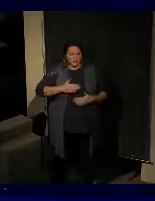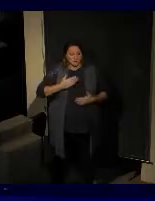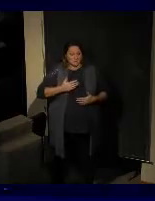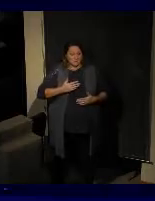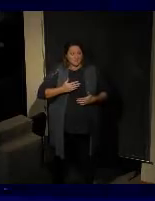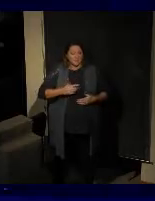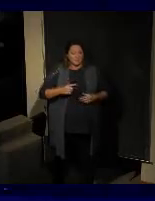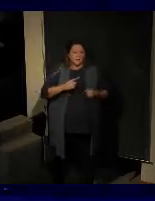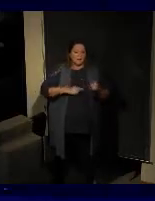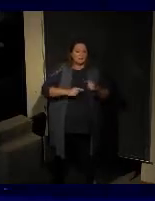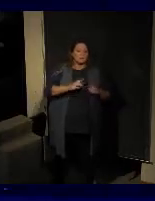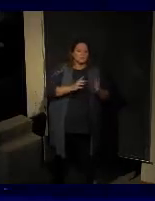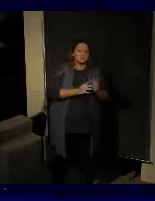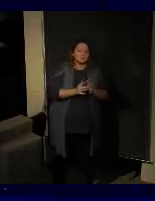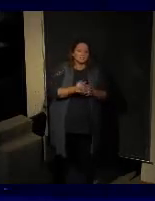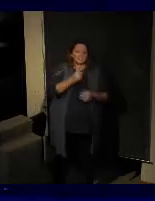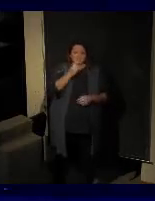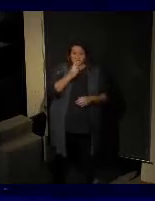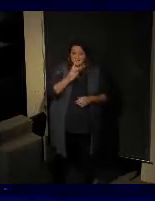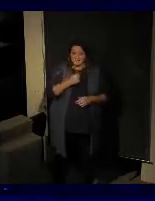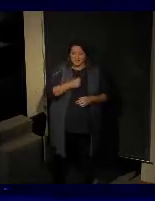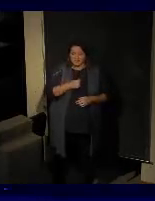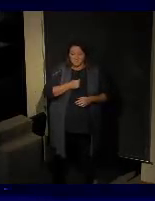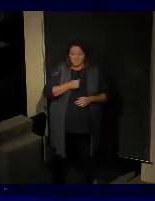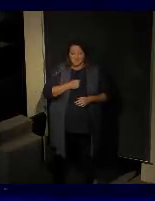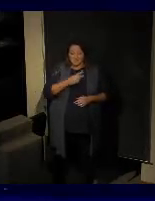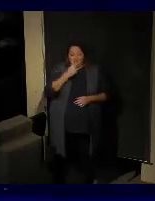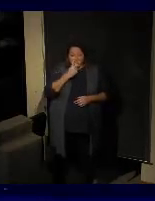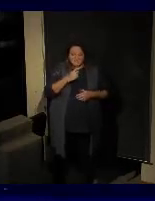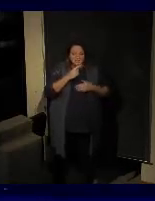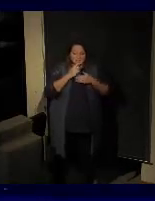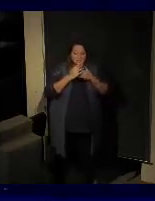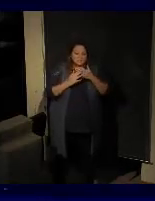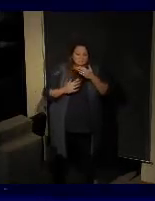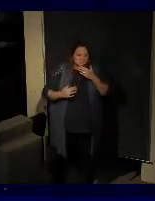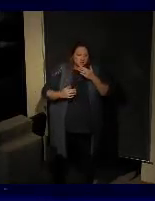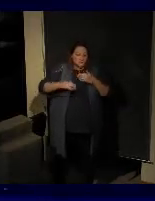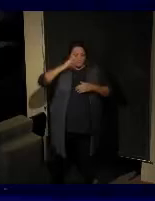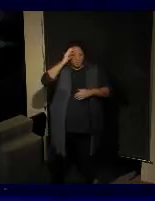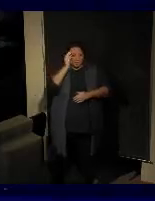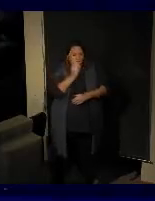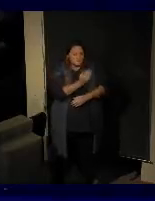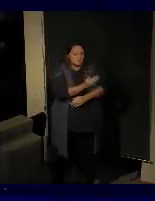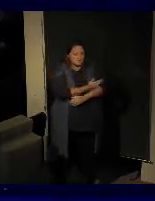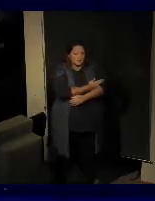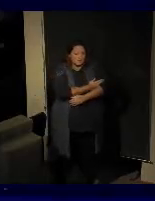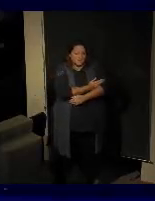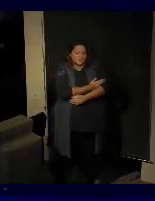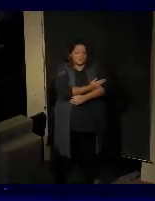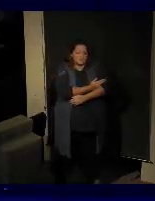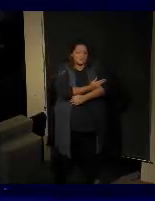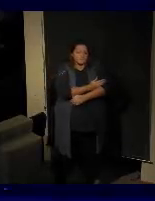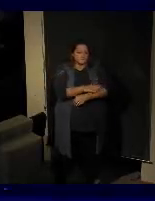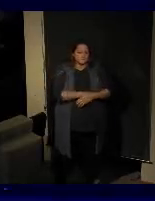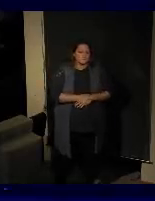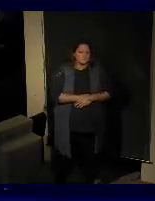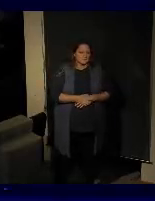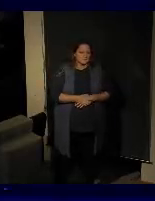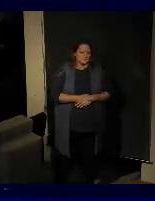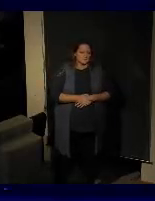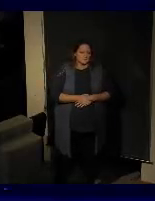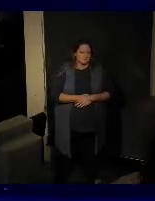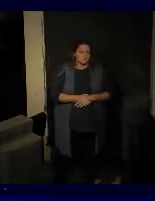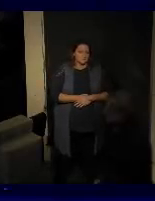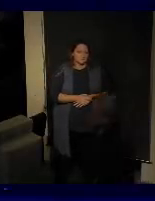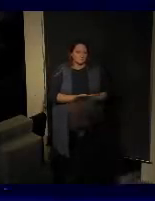and when he'll see me, he'll see the blood of his son. If it was just me standing there, that'd be an awful,